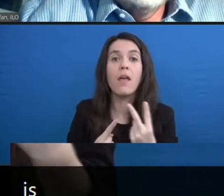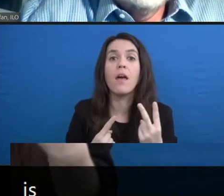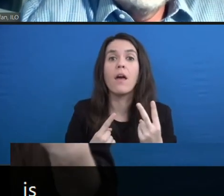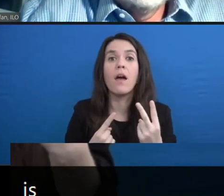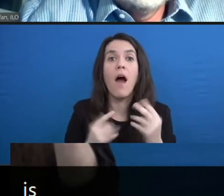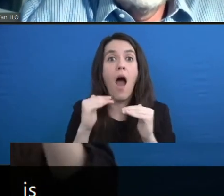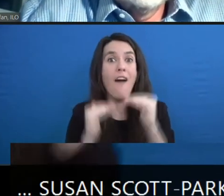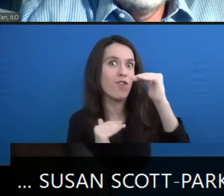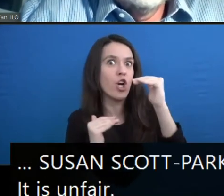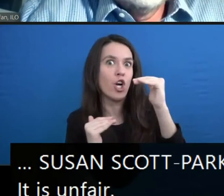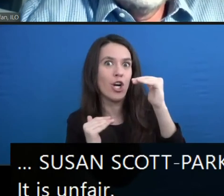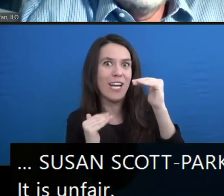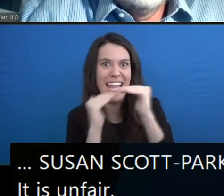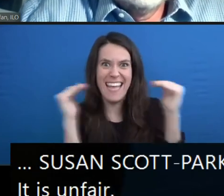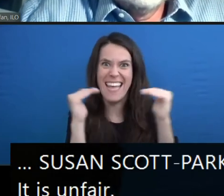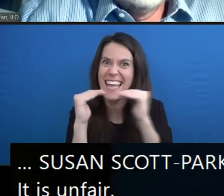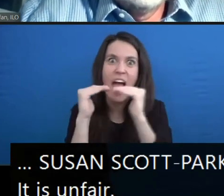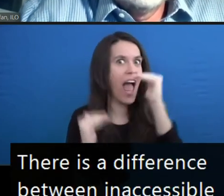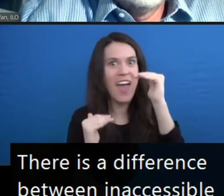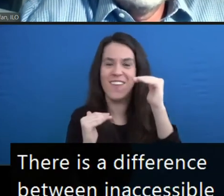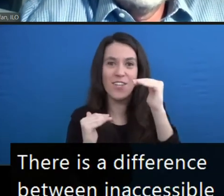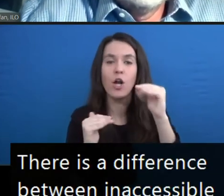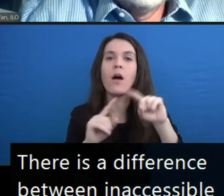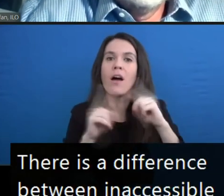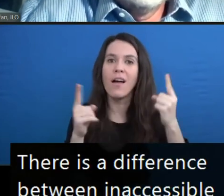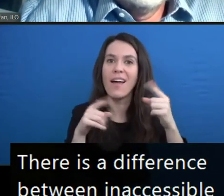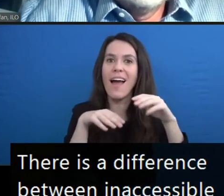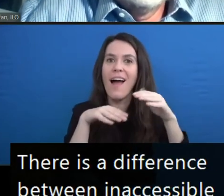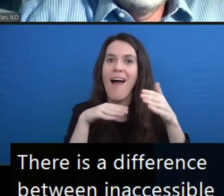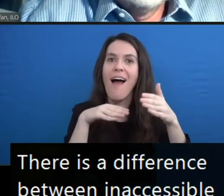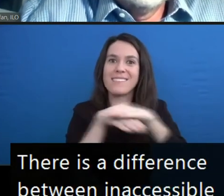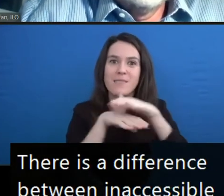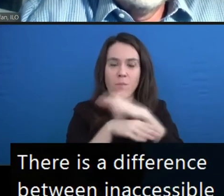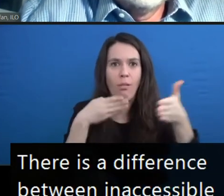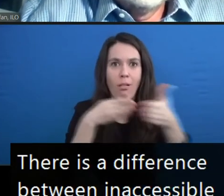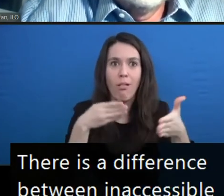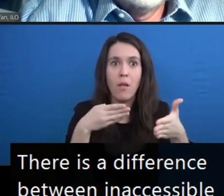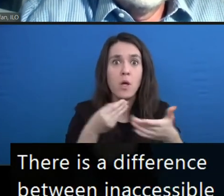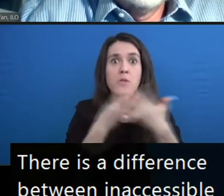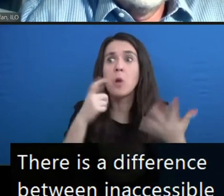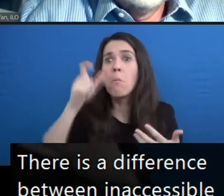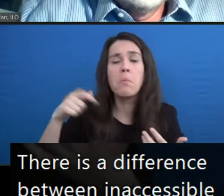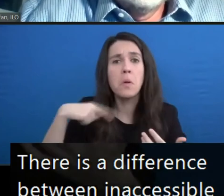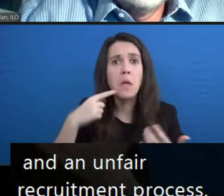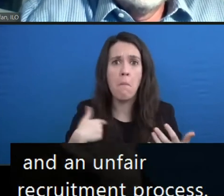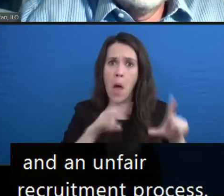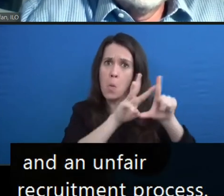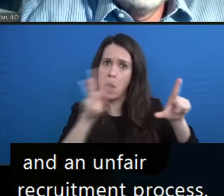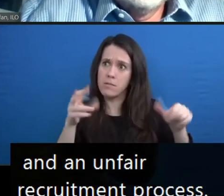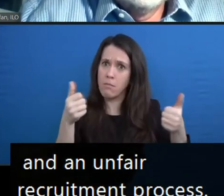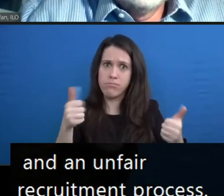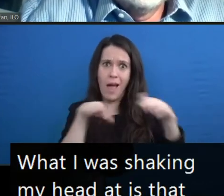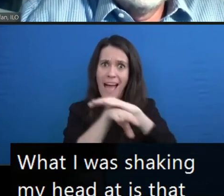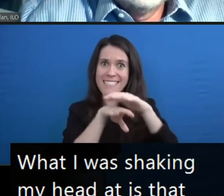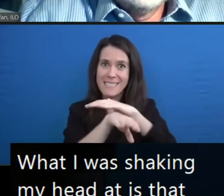recruitment process. So what you saw me shaking my head at was HireVue argued their website was accessible. It's just that they then took